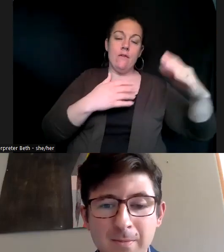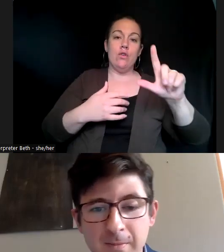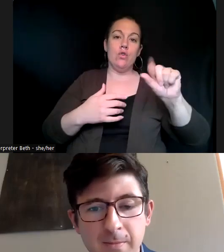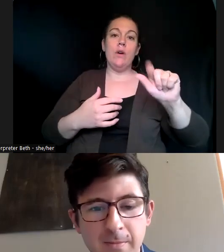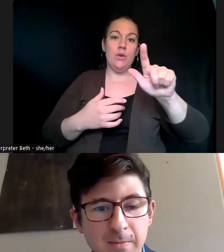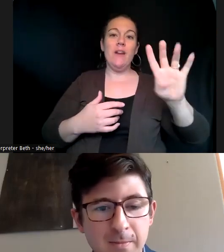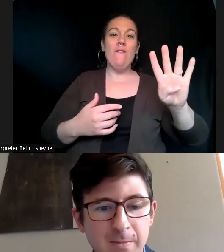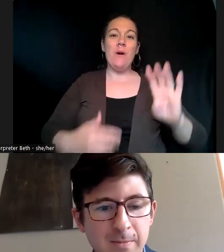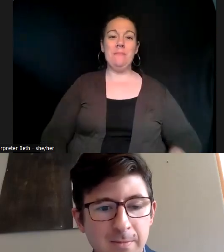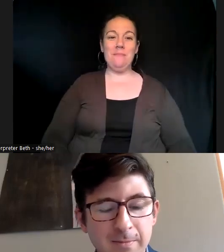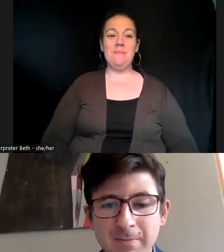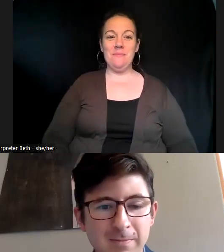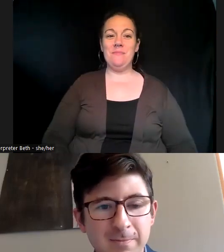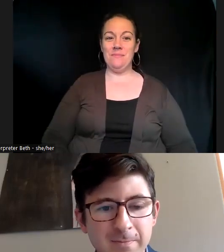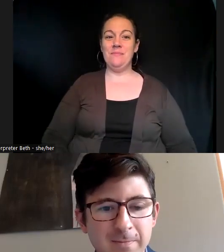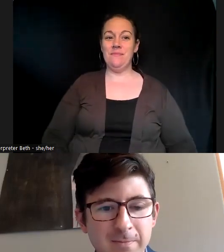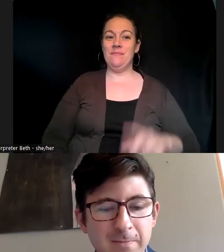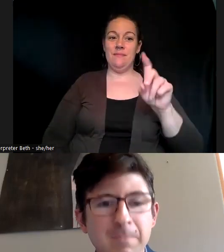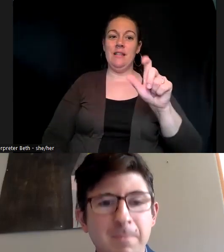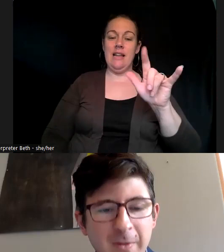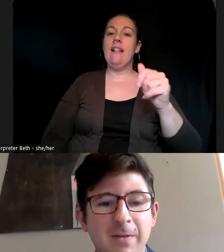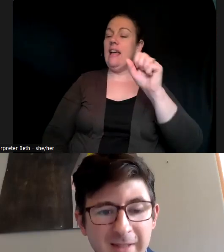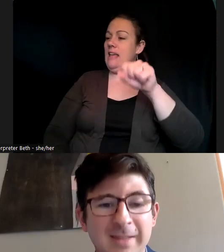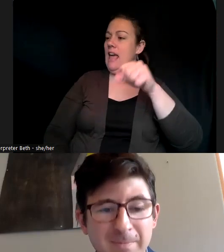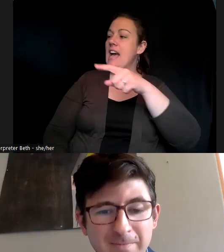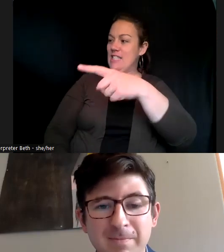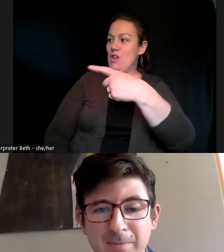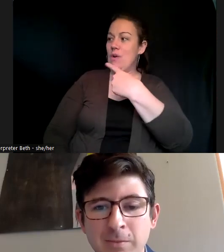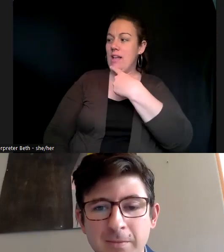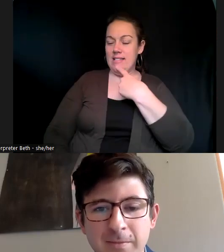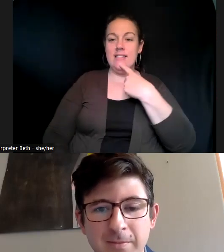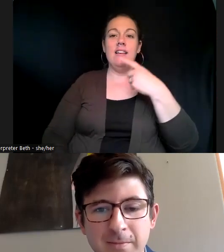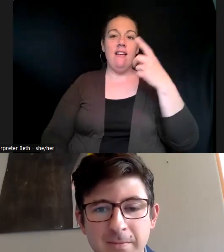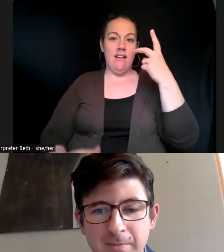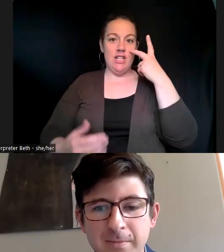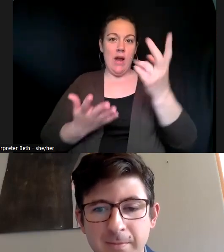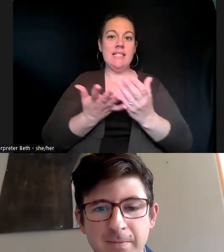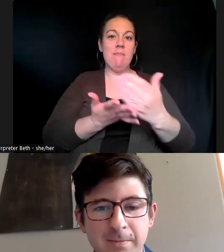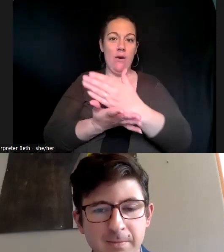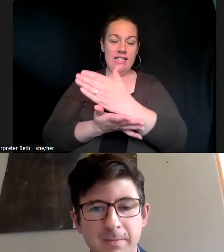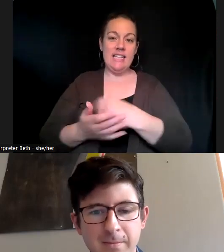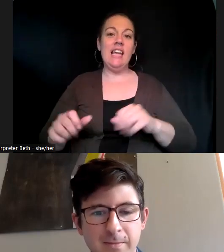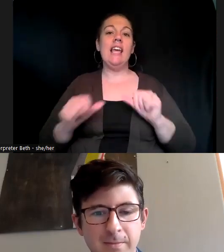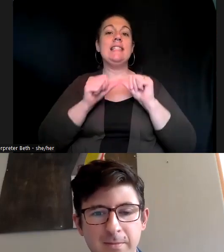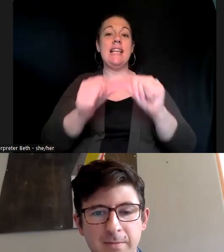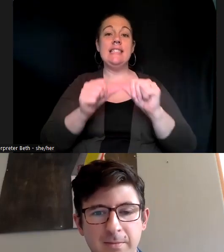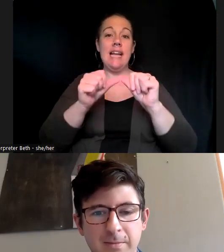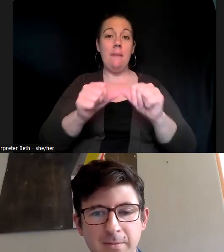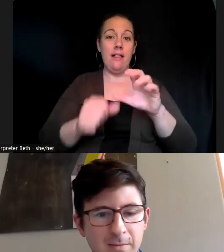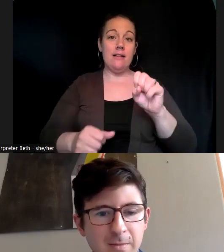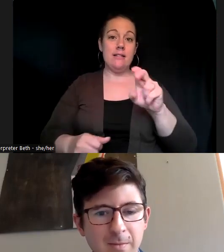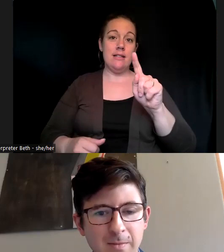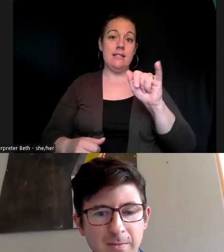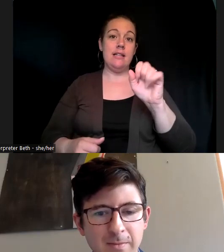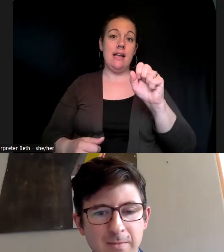Thank you. I think what I hear is also a call for transparency and the sustainability. And I think, like a lot